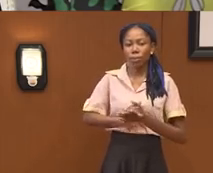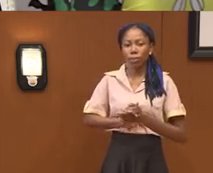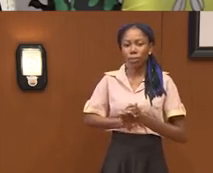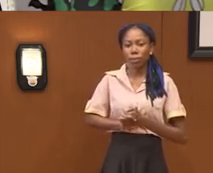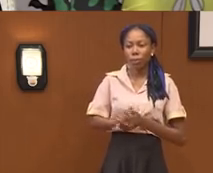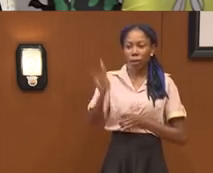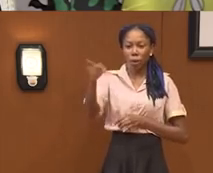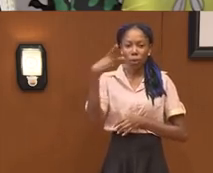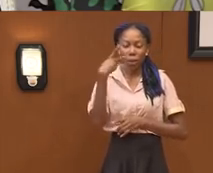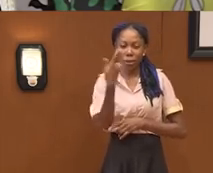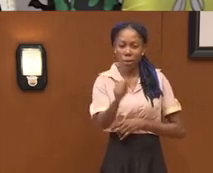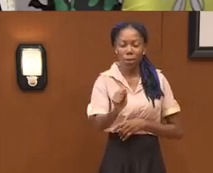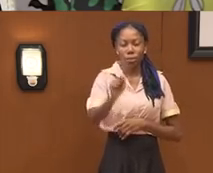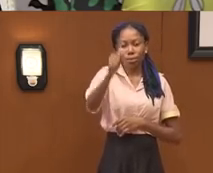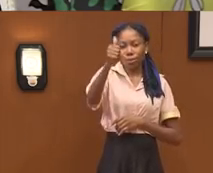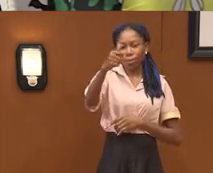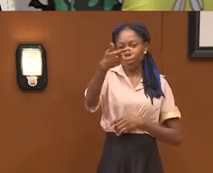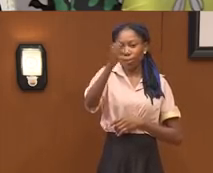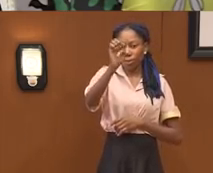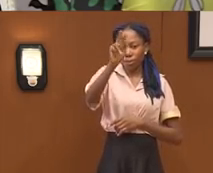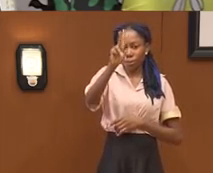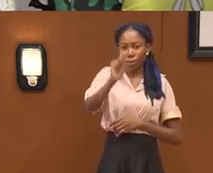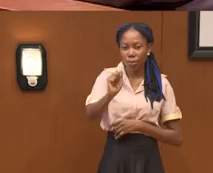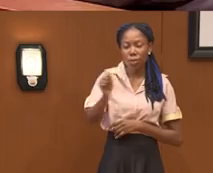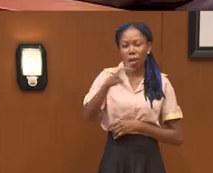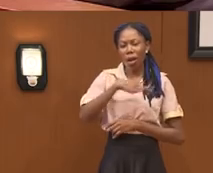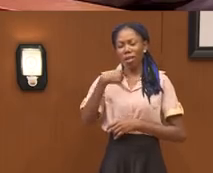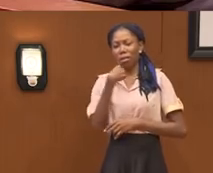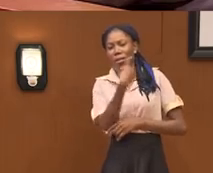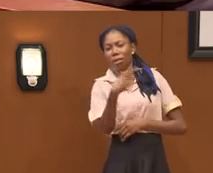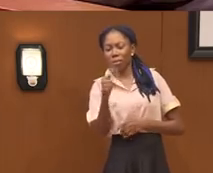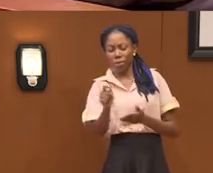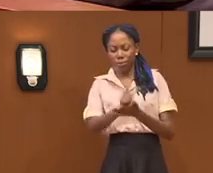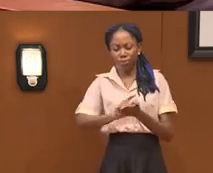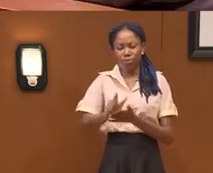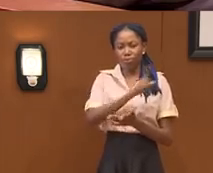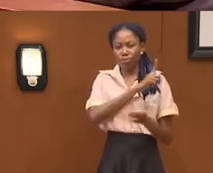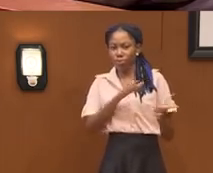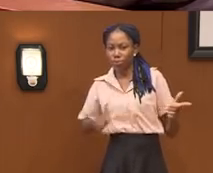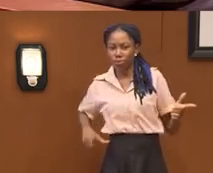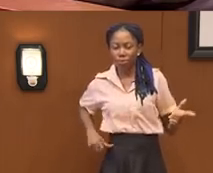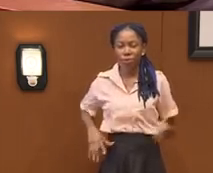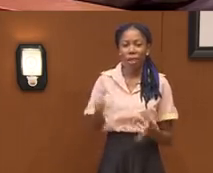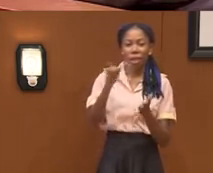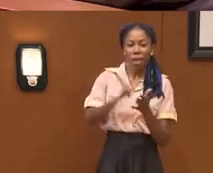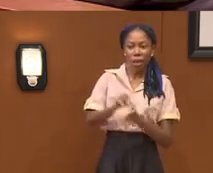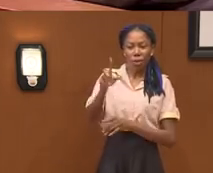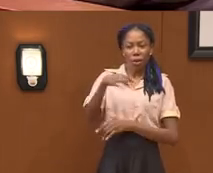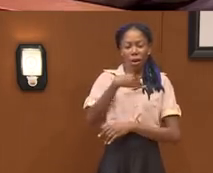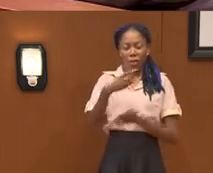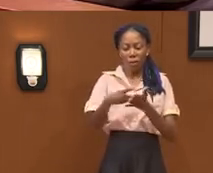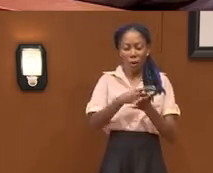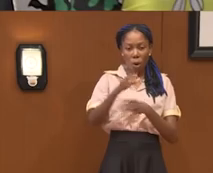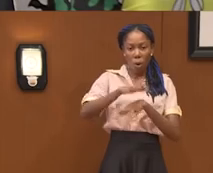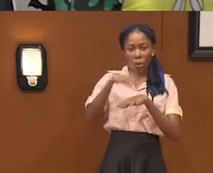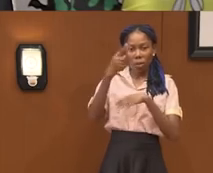you sit the agent down. You tell the landlord, have your own quotation of repairs to be made on the house.